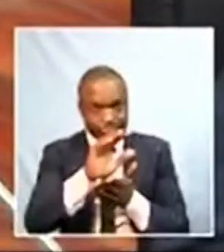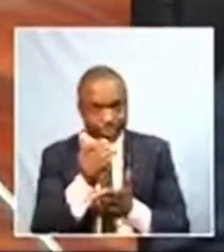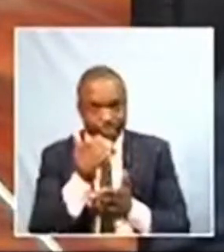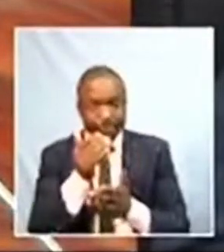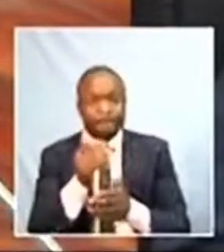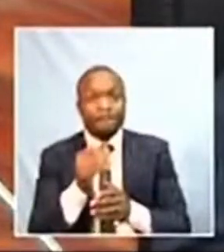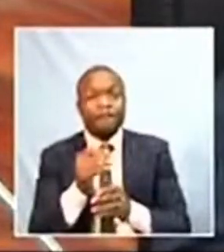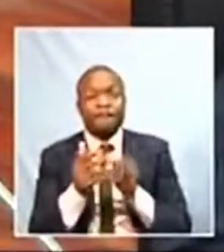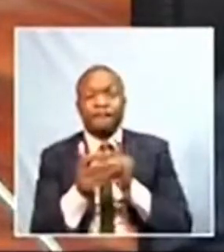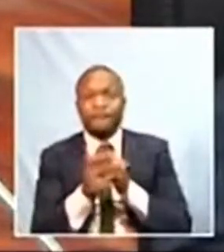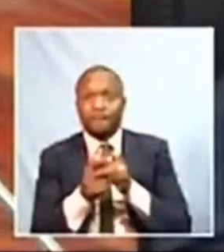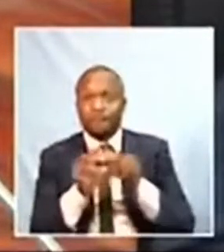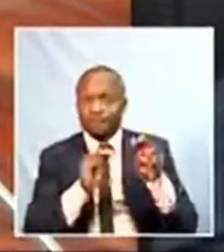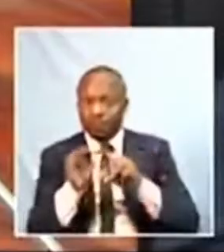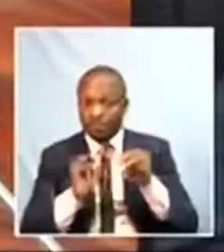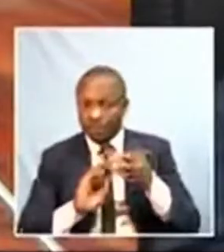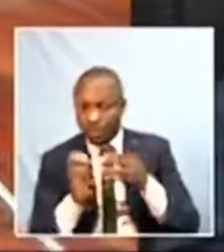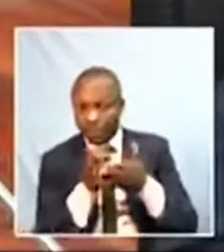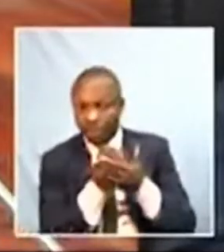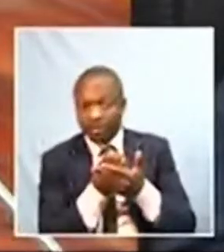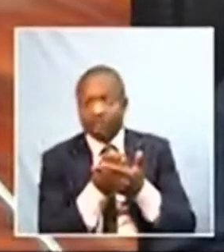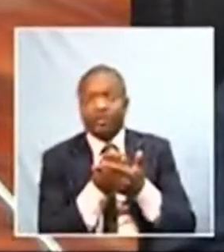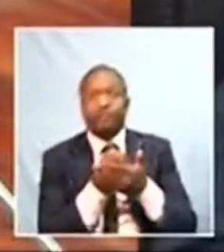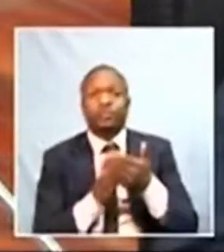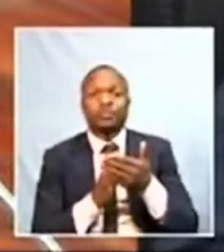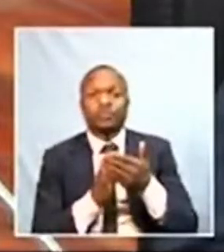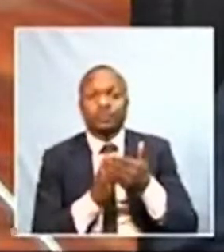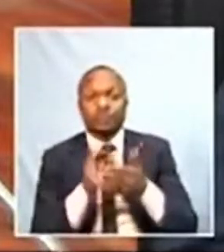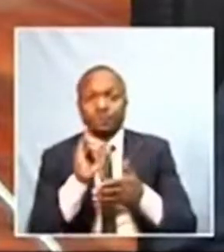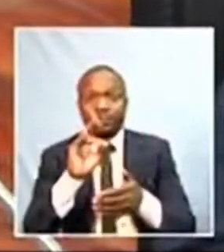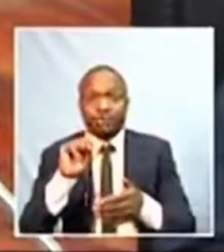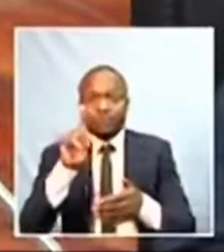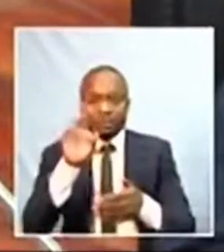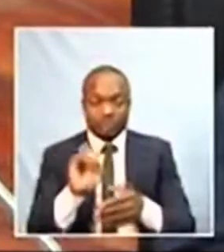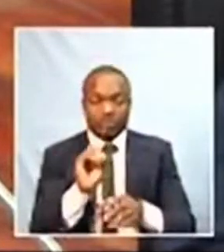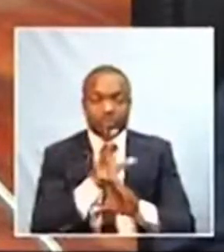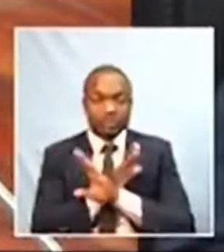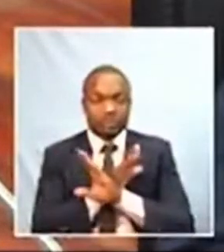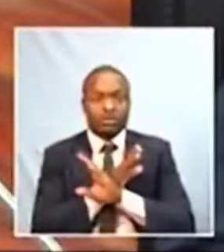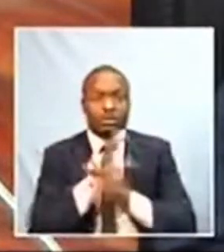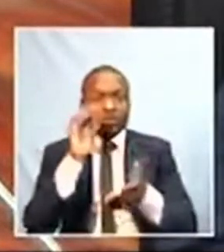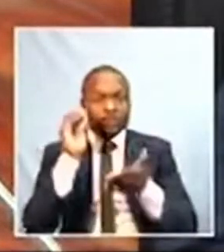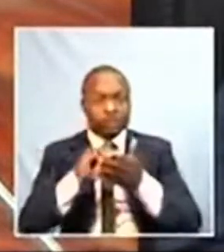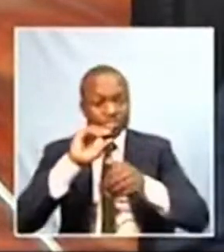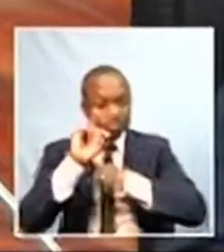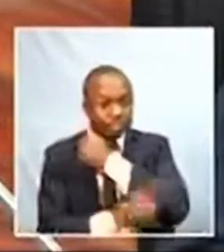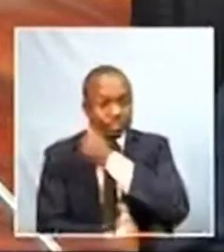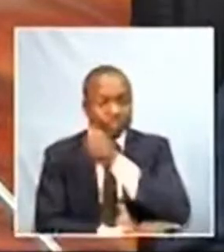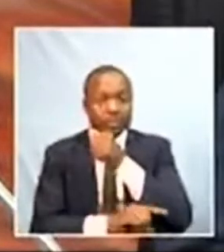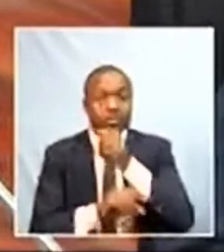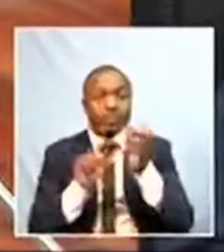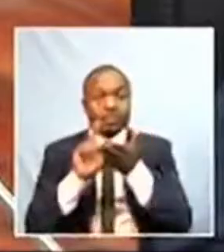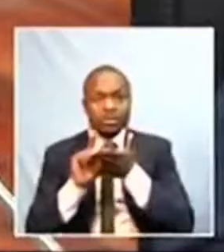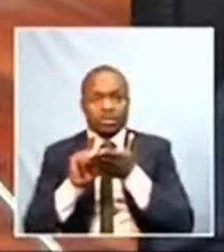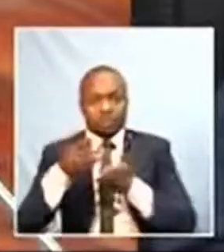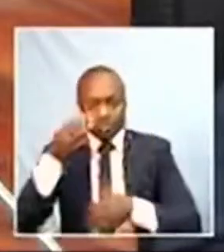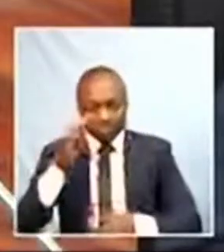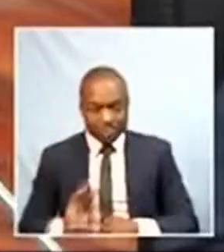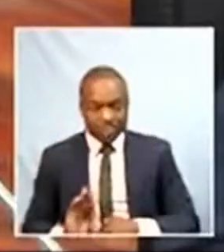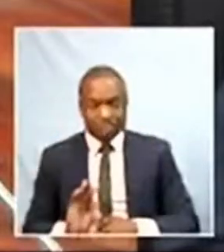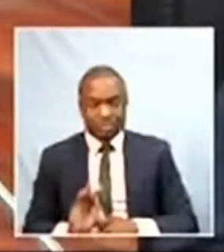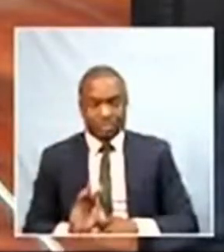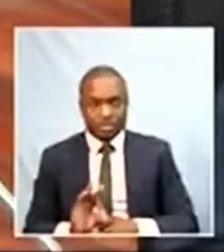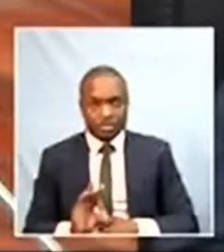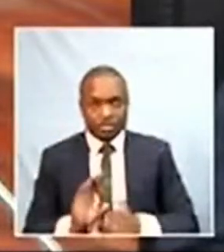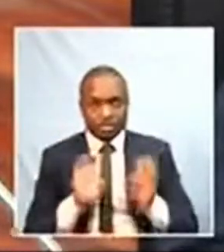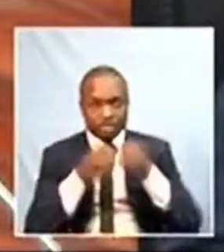Thirdly, Chair, management also engaged the Indo-Zambia Bank to effect the penalties on all loan beneficiaries in question, and the bank has